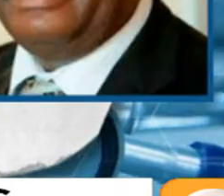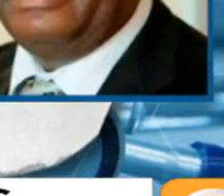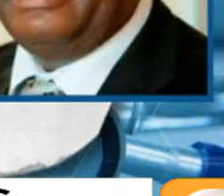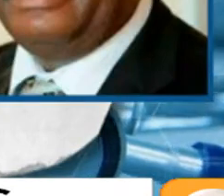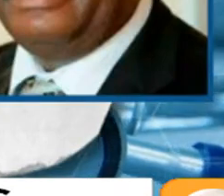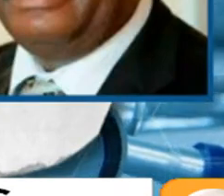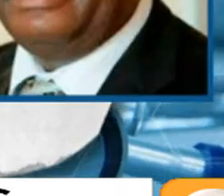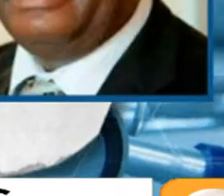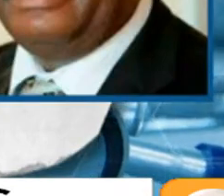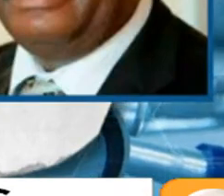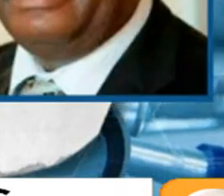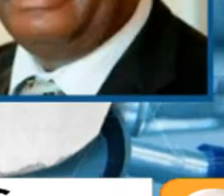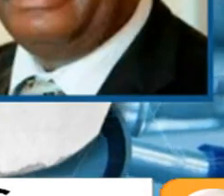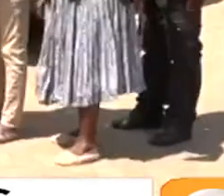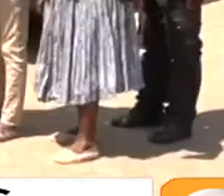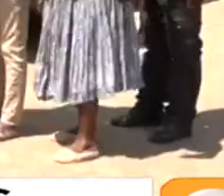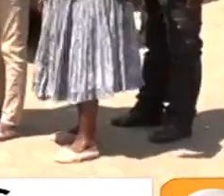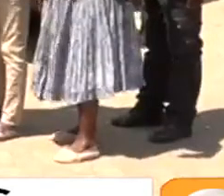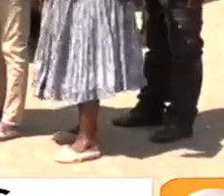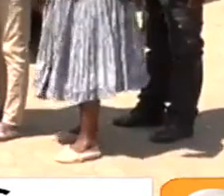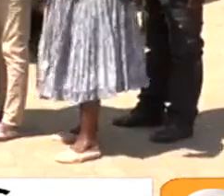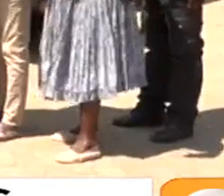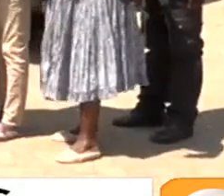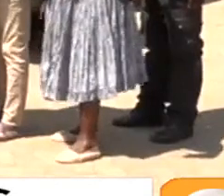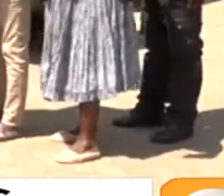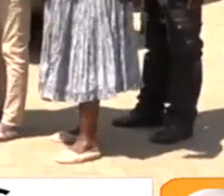of COVID-19 to mean that it is over."